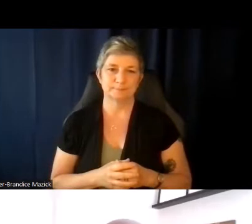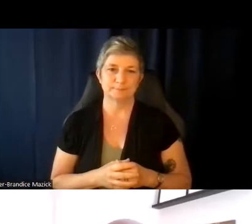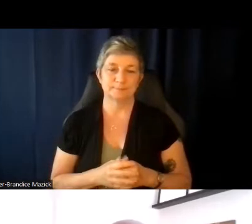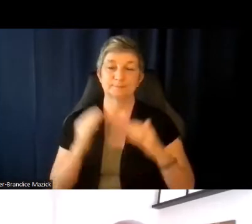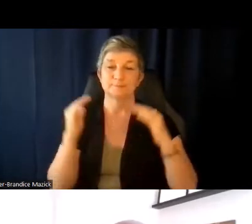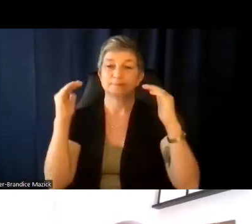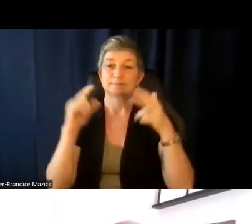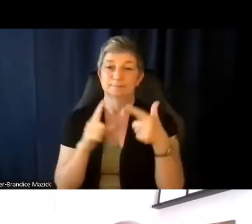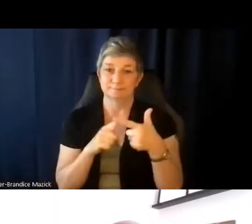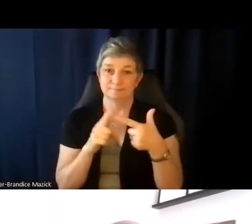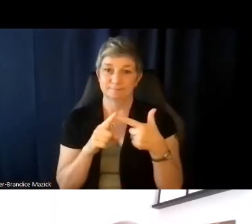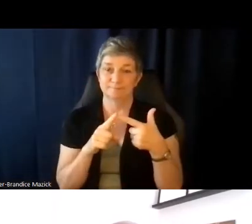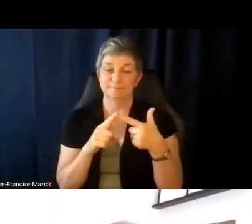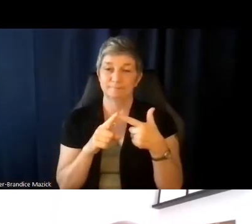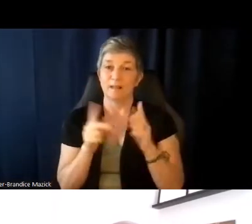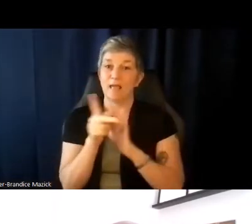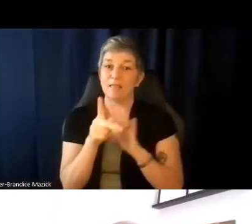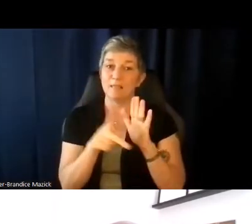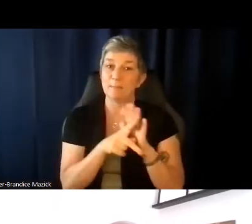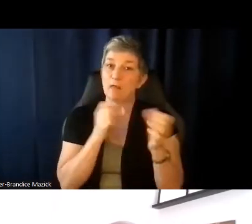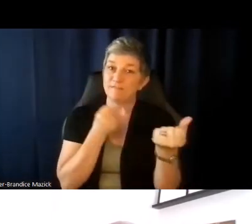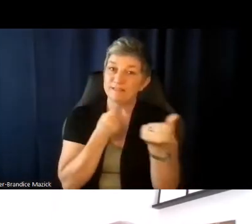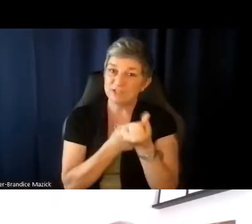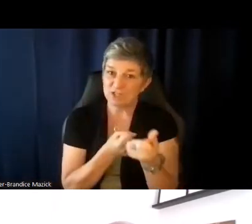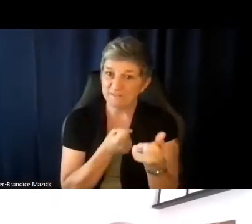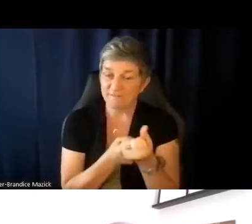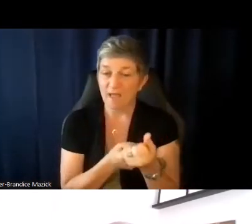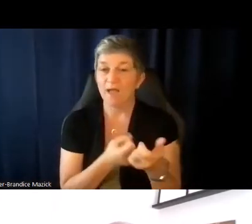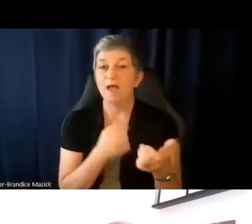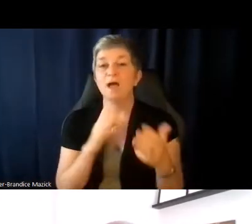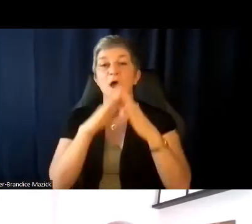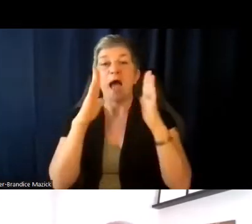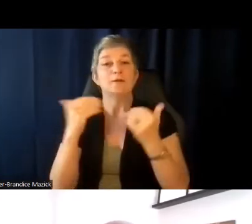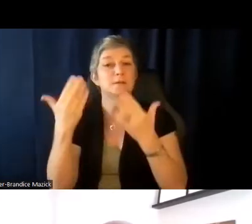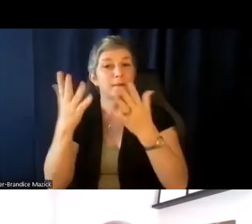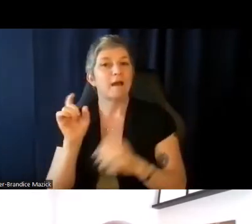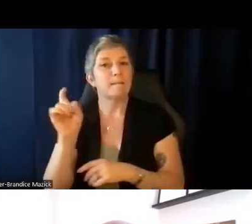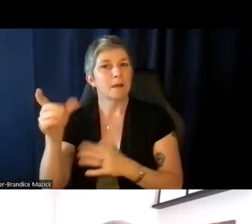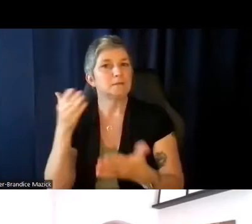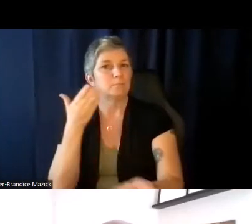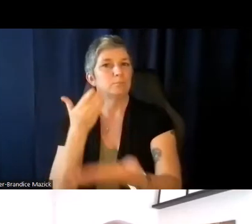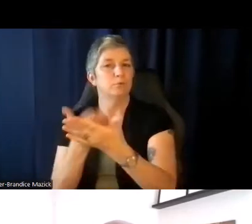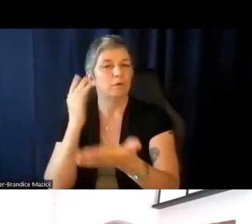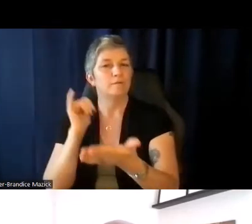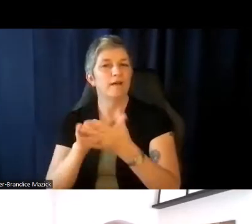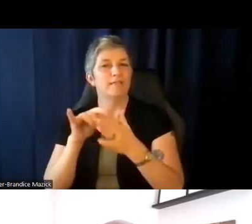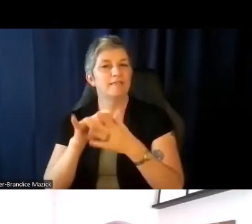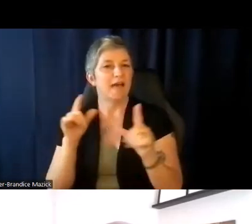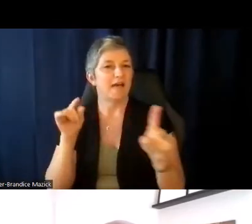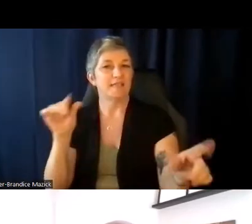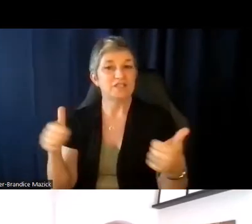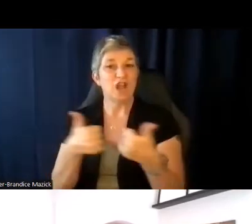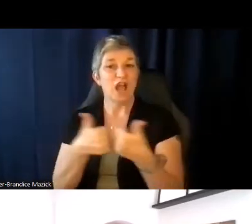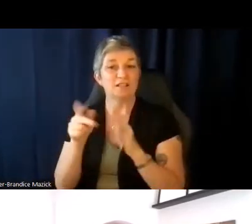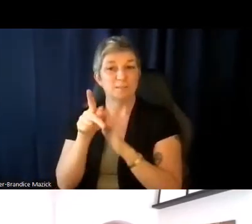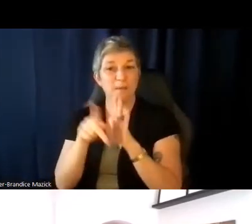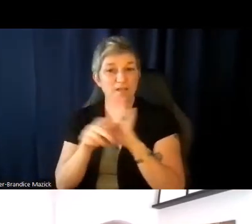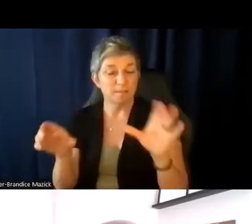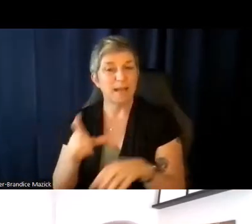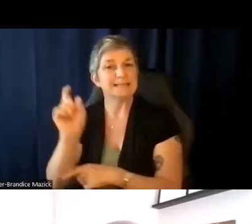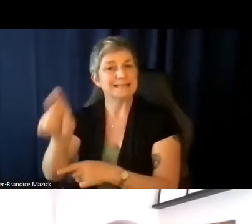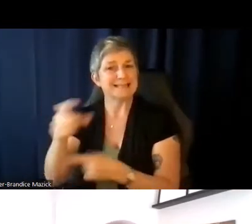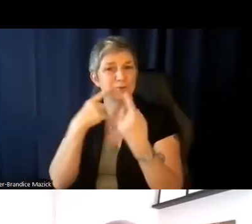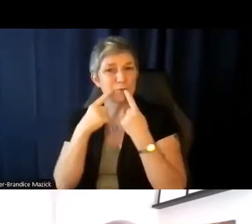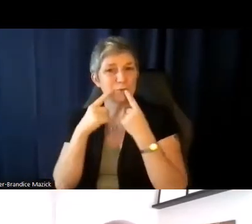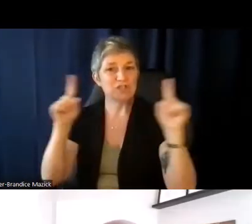Step two, is the policy justified? So the housing provider must prove that the challenged policy or practice is necessary to achieve